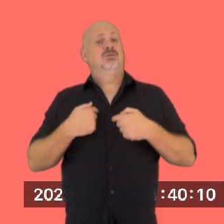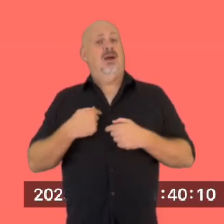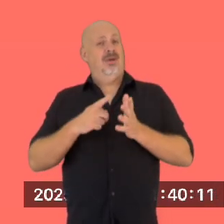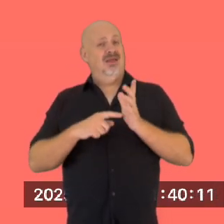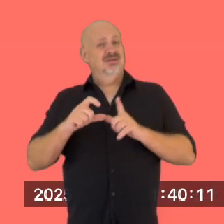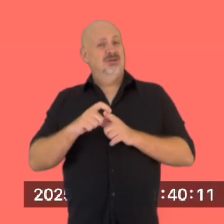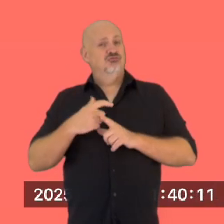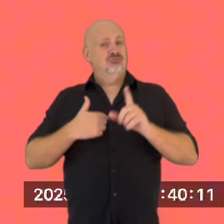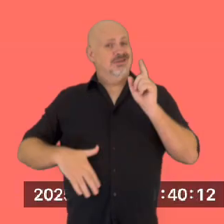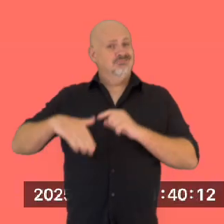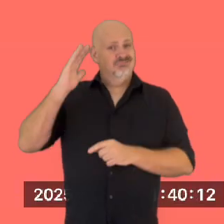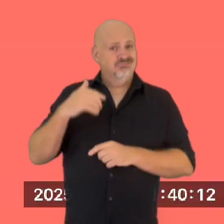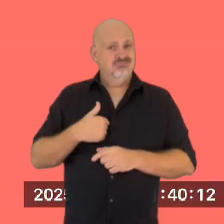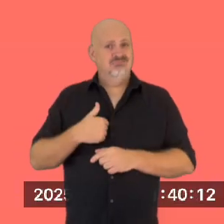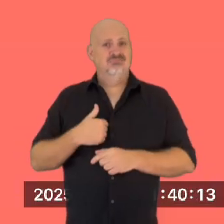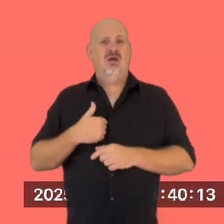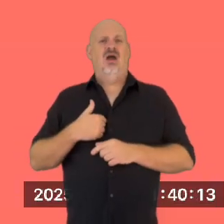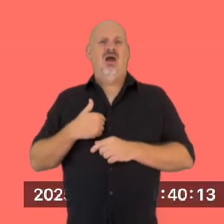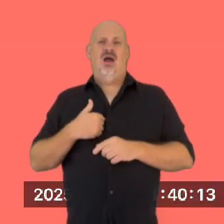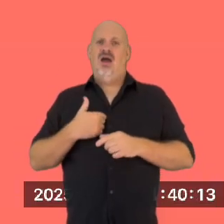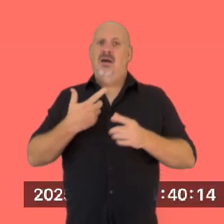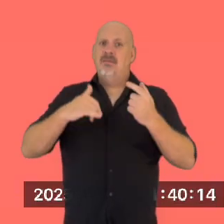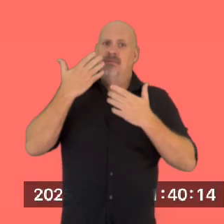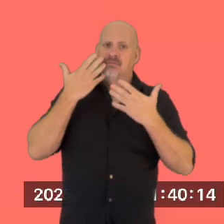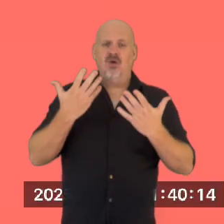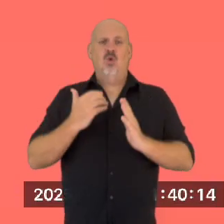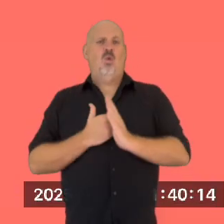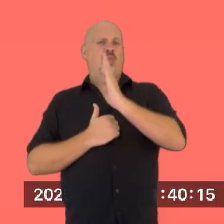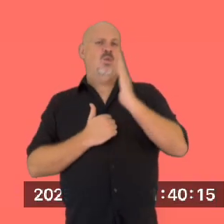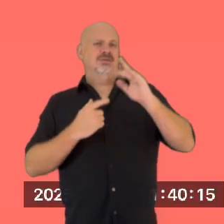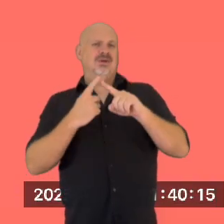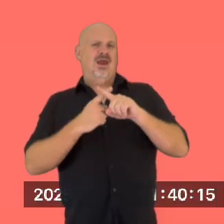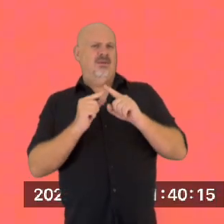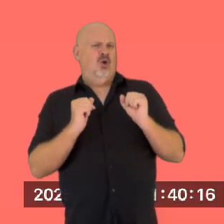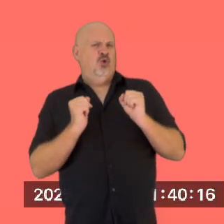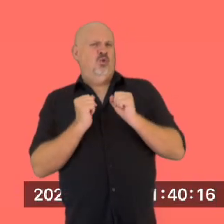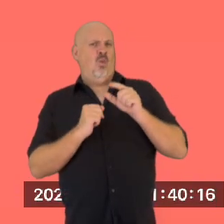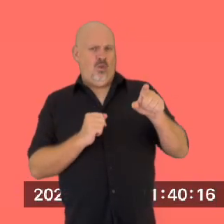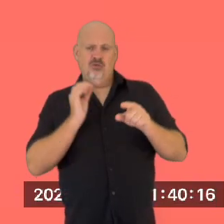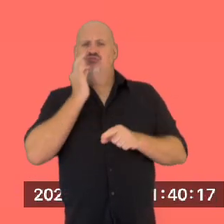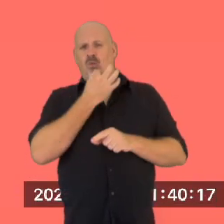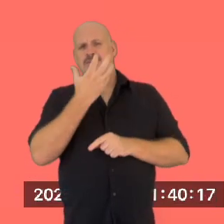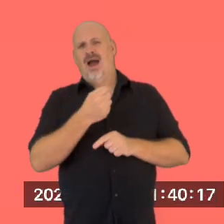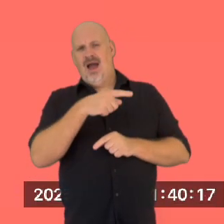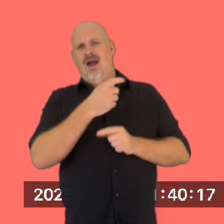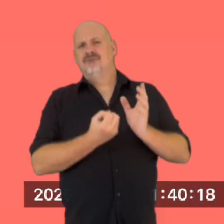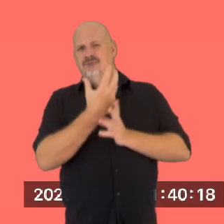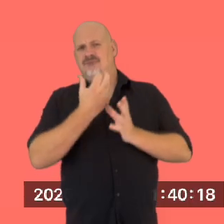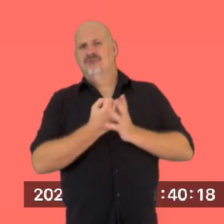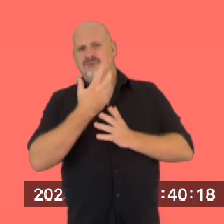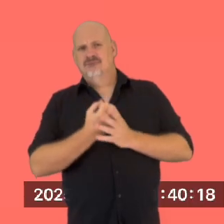was brought up in the Lake District. For those who are not so familiar with it, it's a very cold part of the northwest of England,